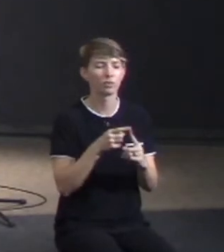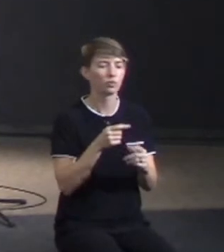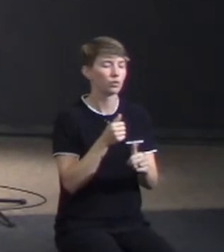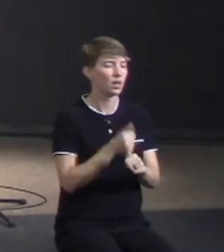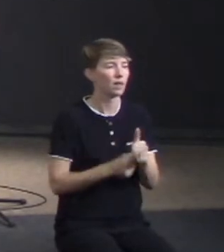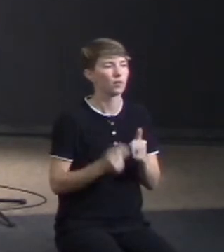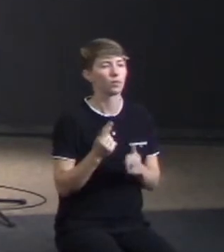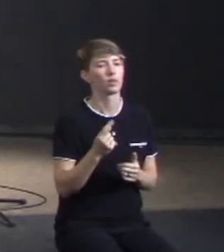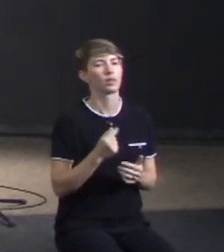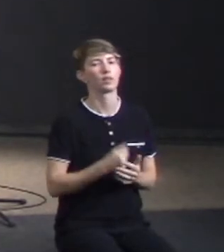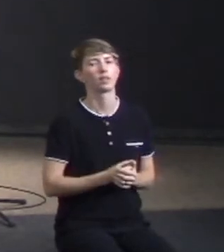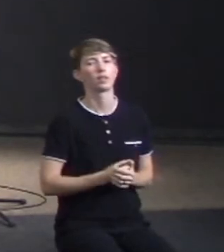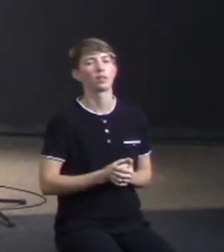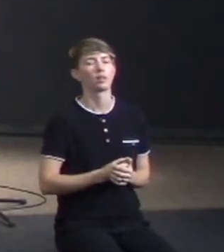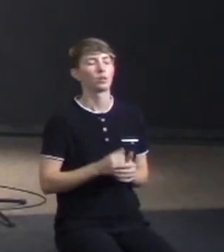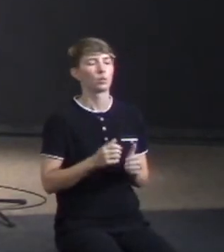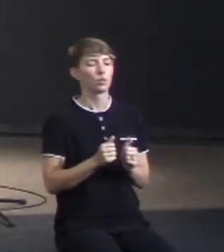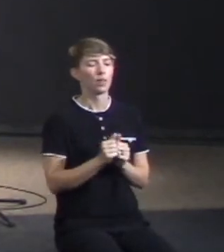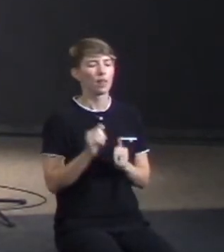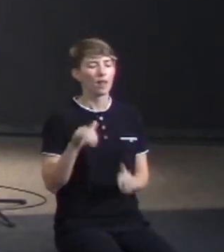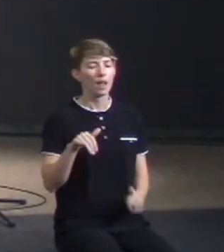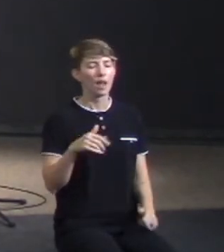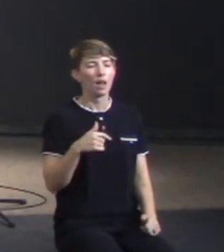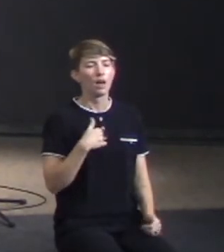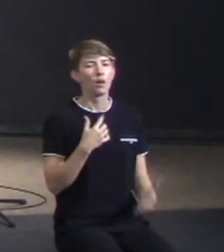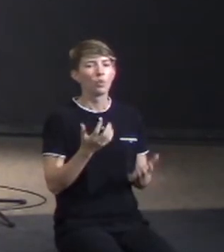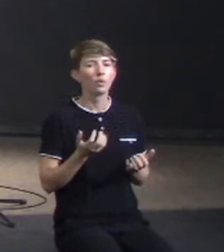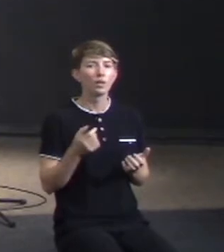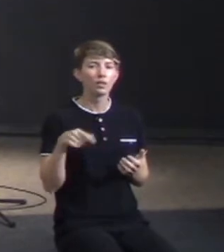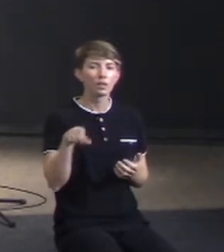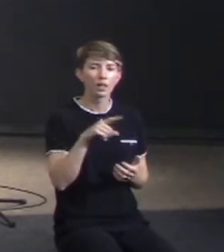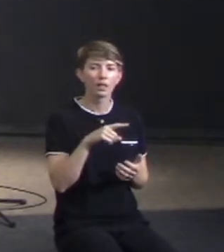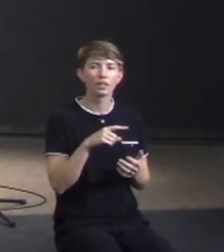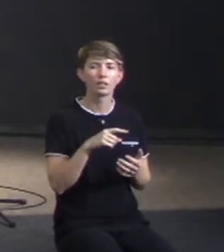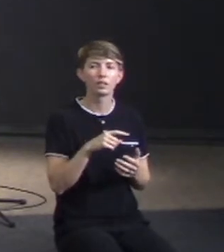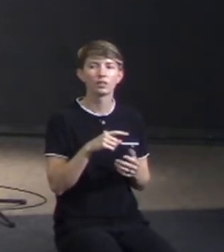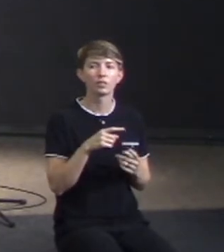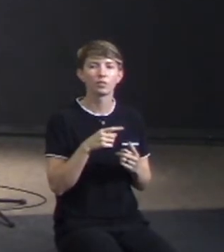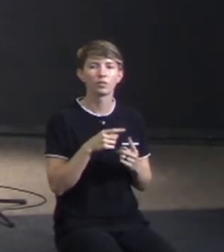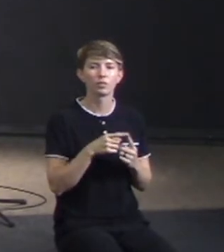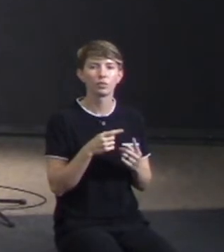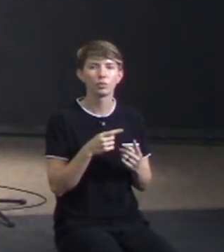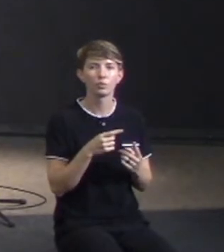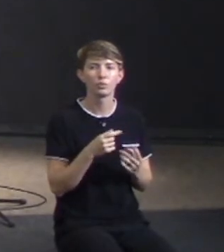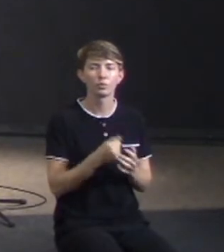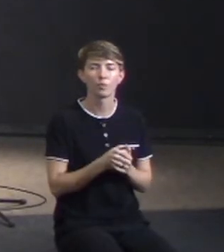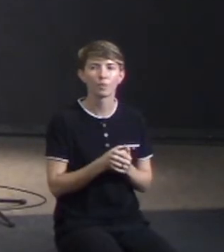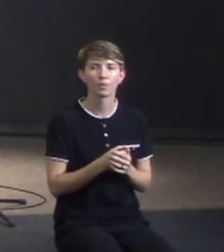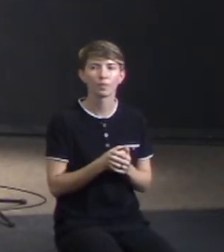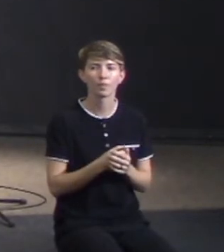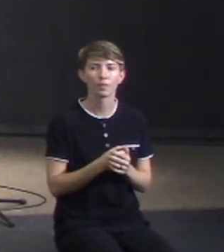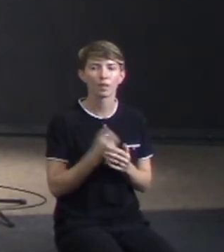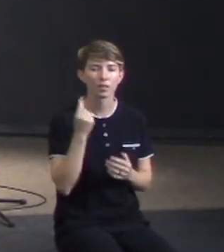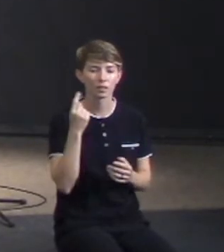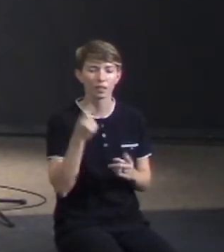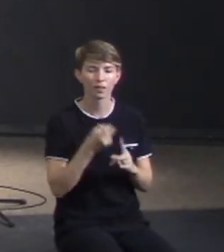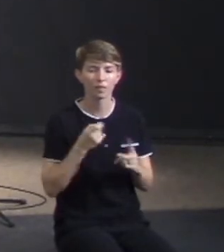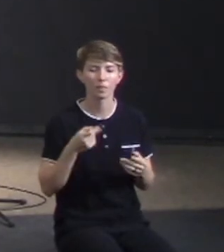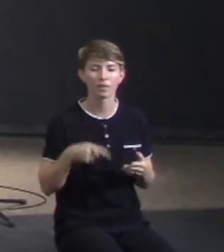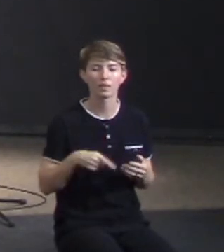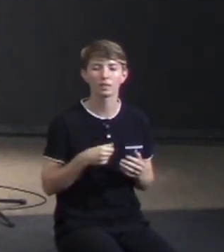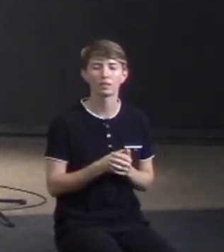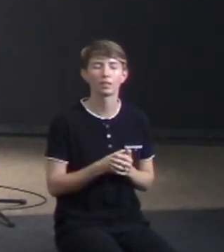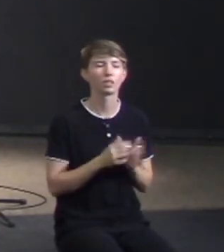And so with that, what I want you guys to get from this is that, you know, Jesus